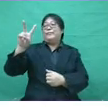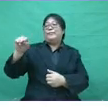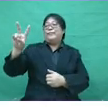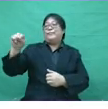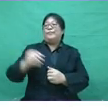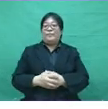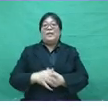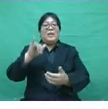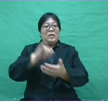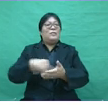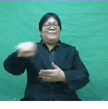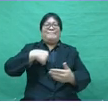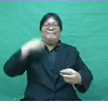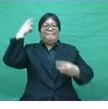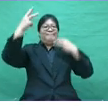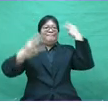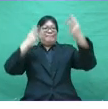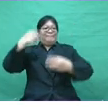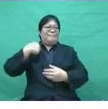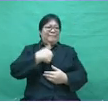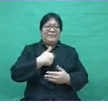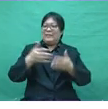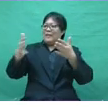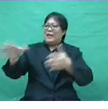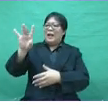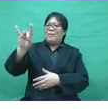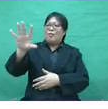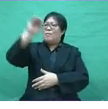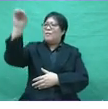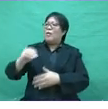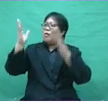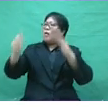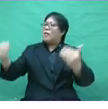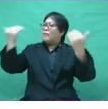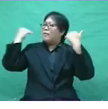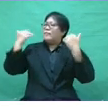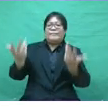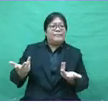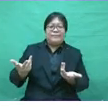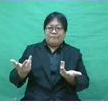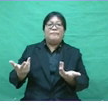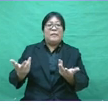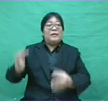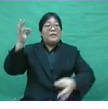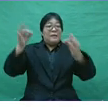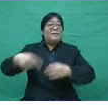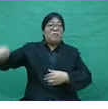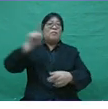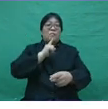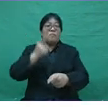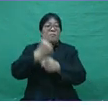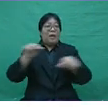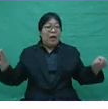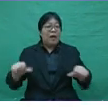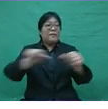huge concern to us on the remaining 85% of unemployed individuals if they are actively involved in